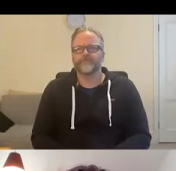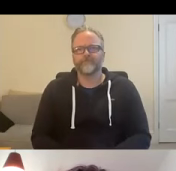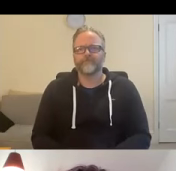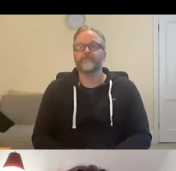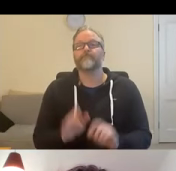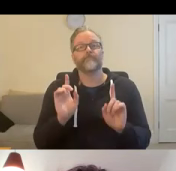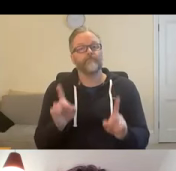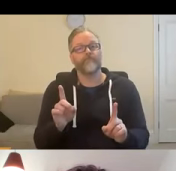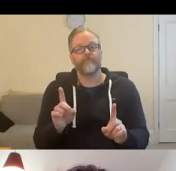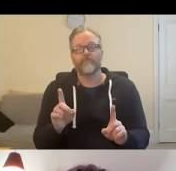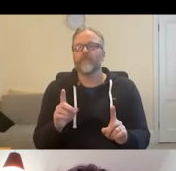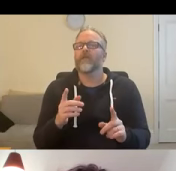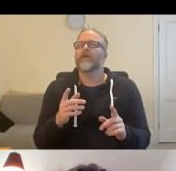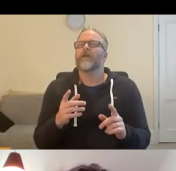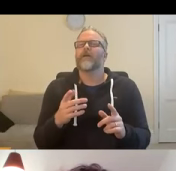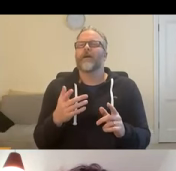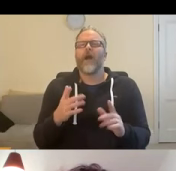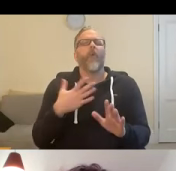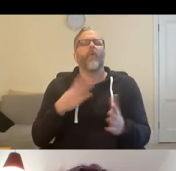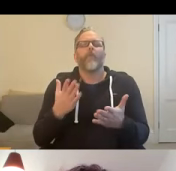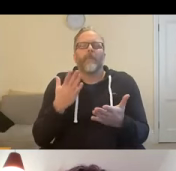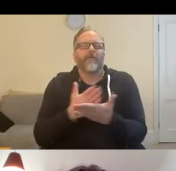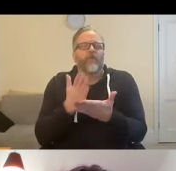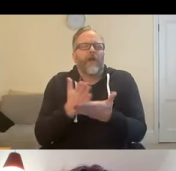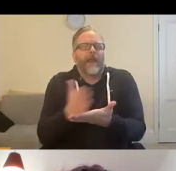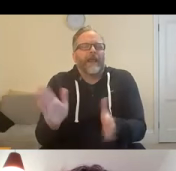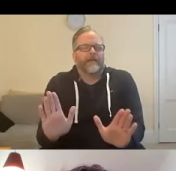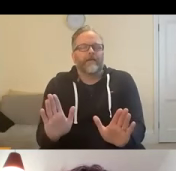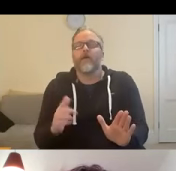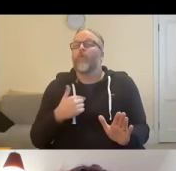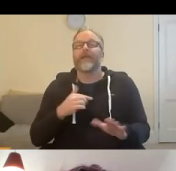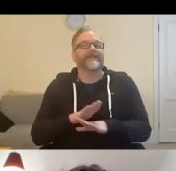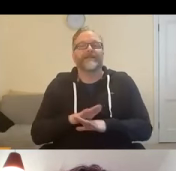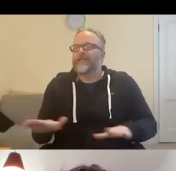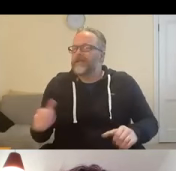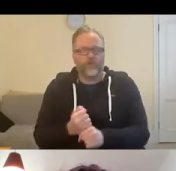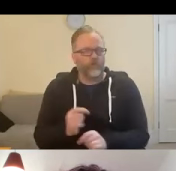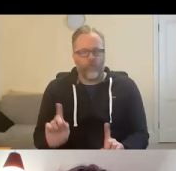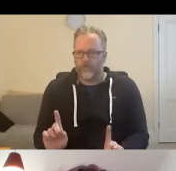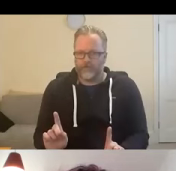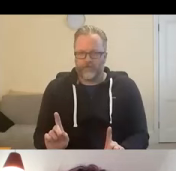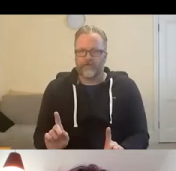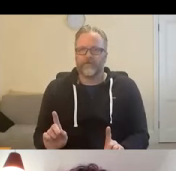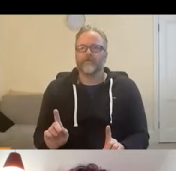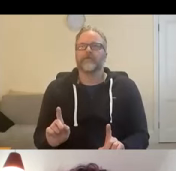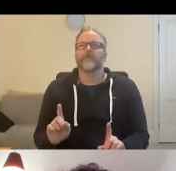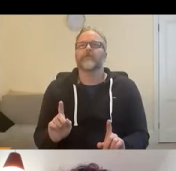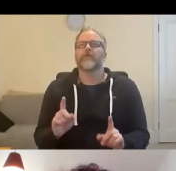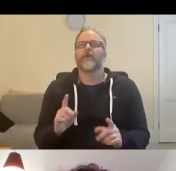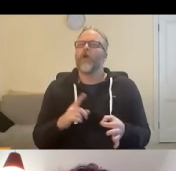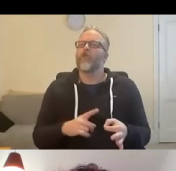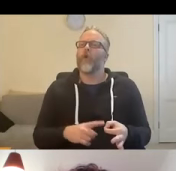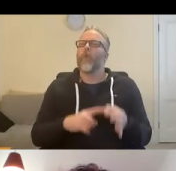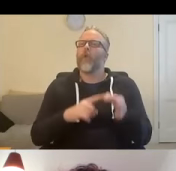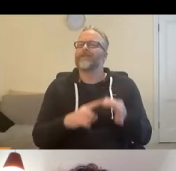So I just want to, as a disclaimer, say that what we didn't do in this was look at the kind of quality and